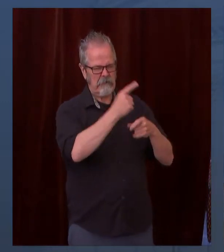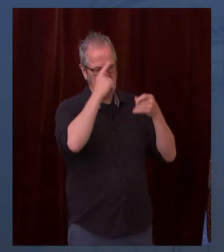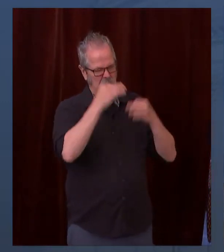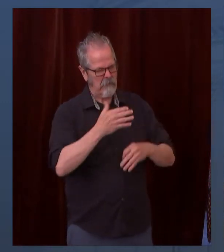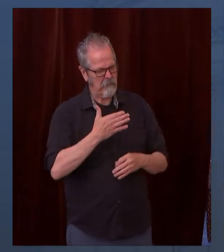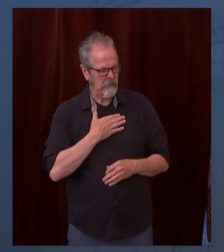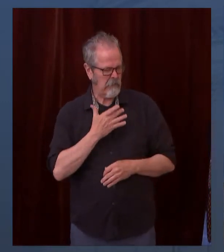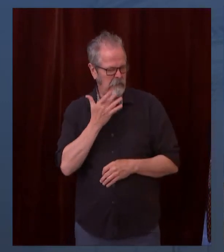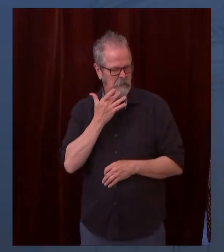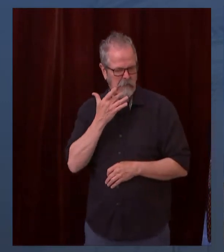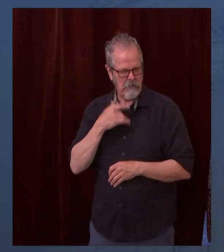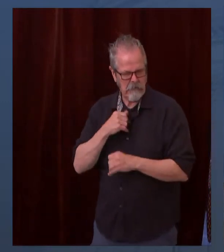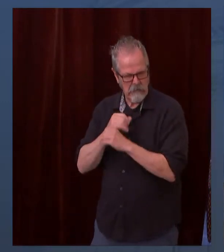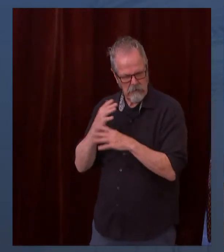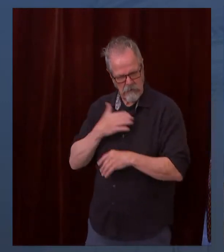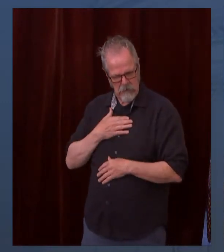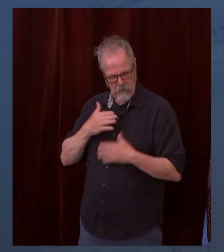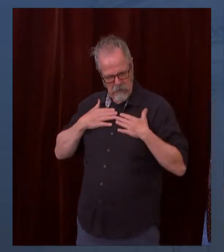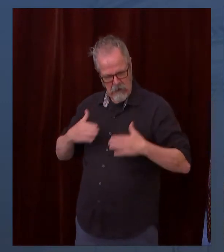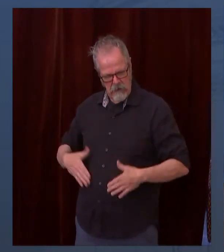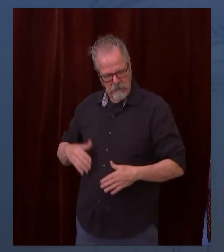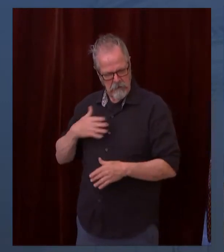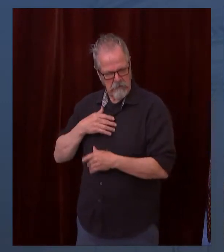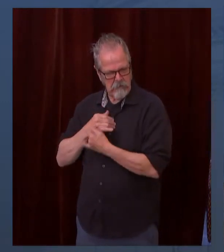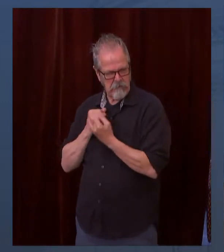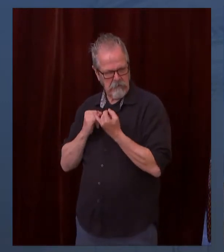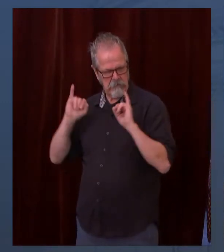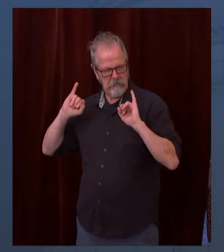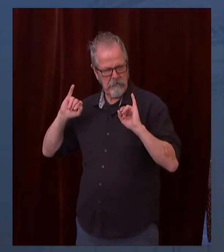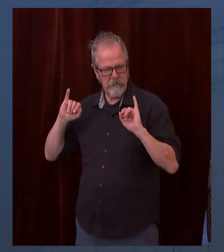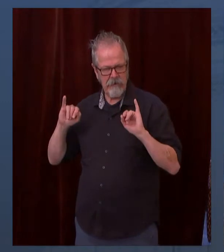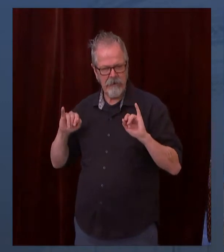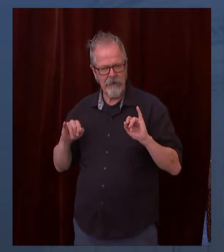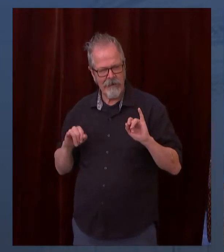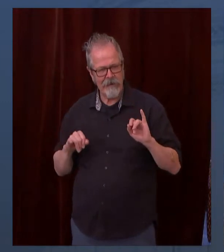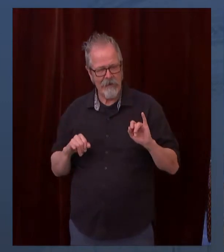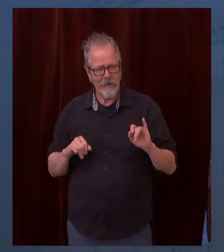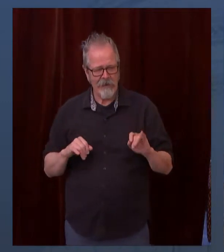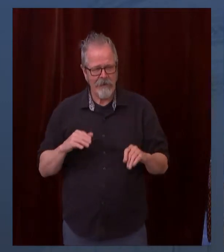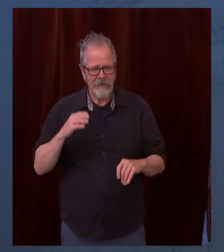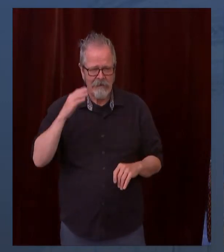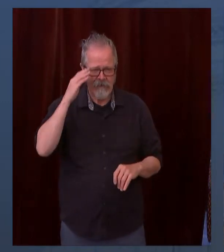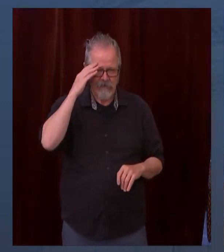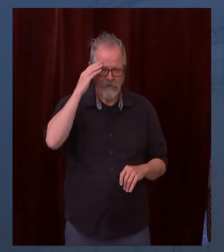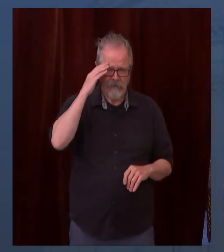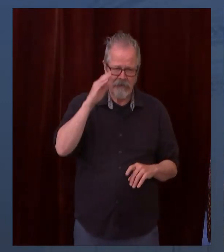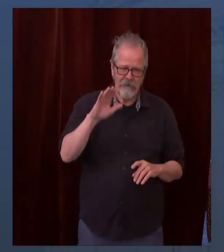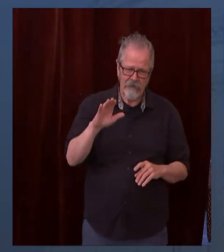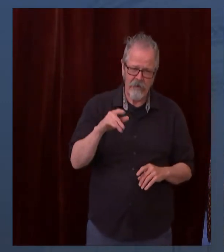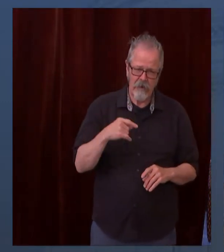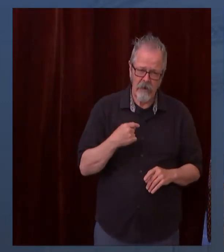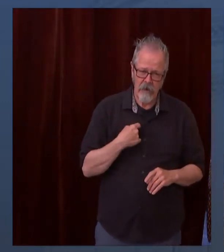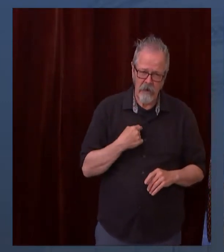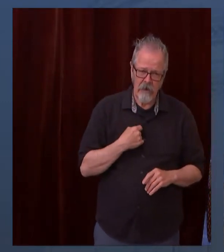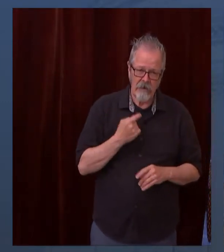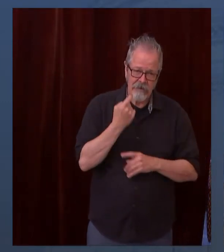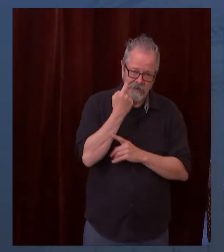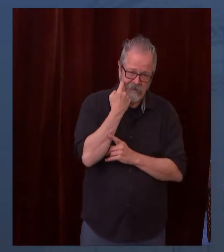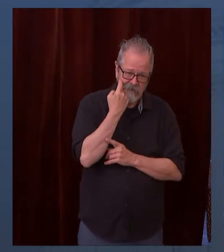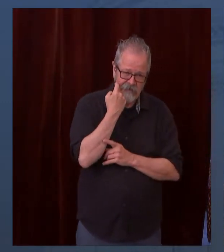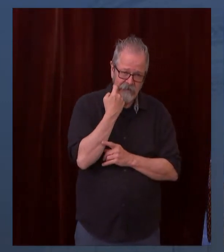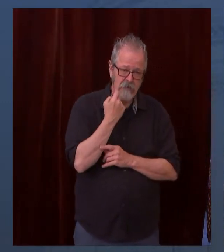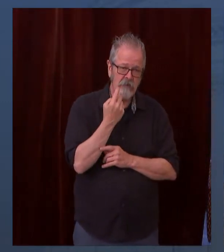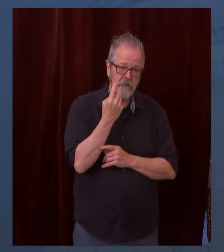that was a PSA I saw was done by a group of Republican congressmen who were physicians.